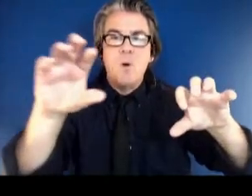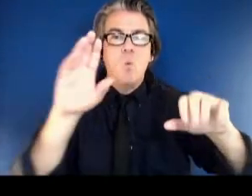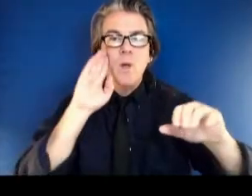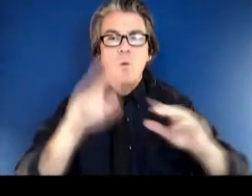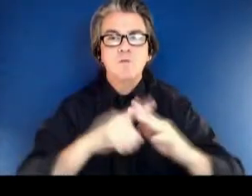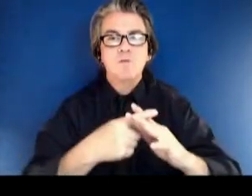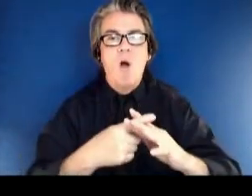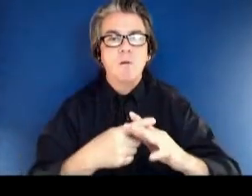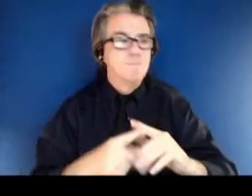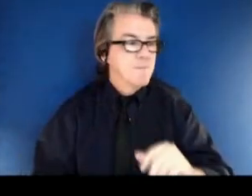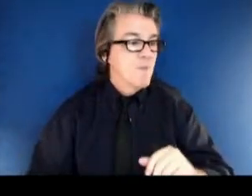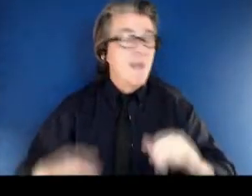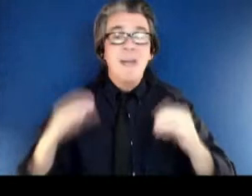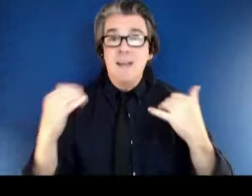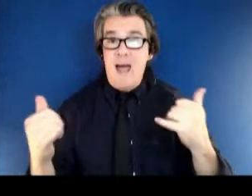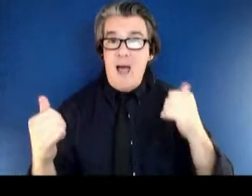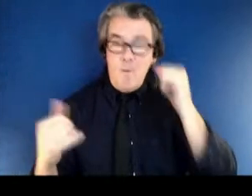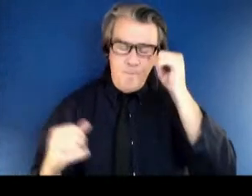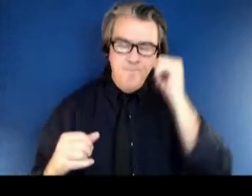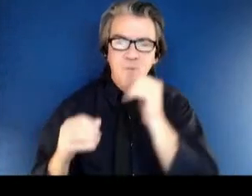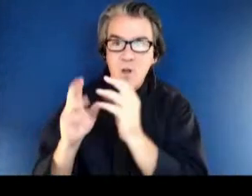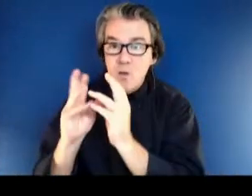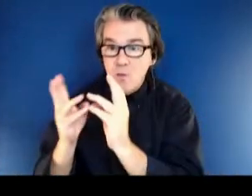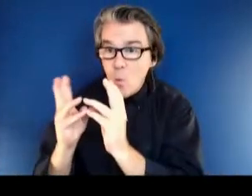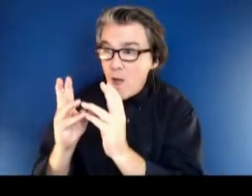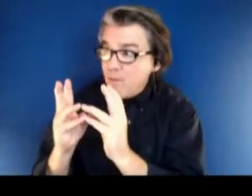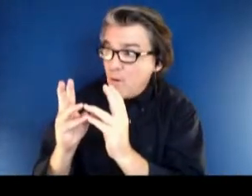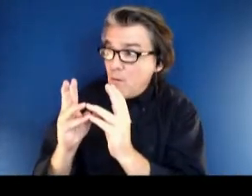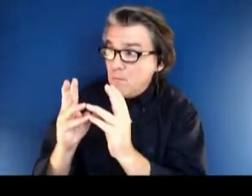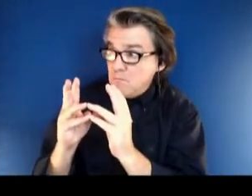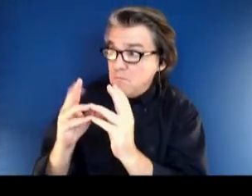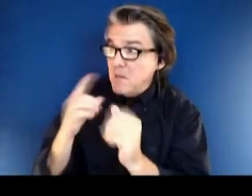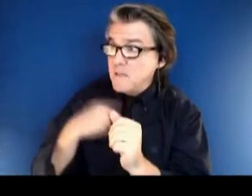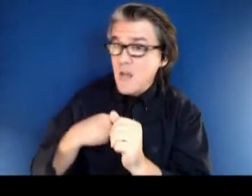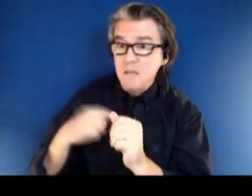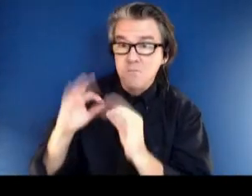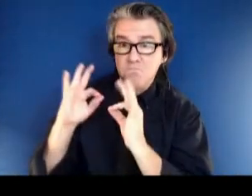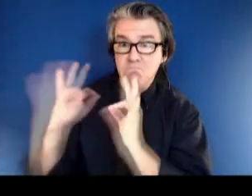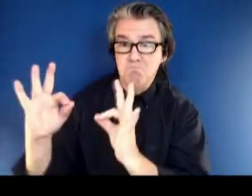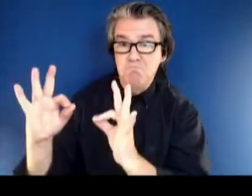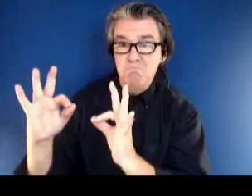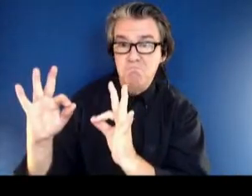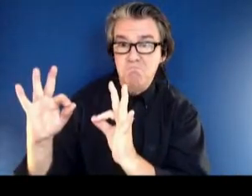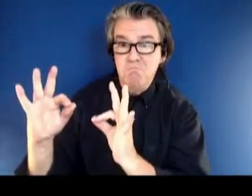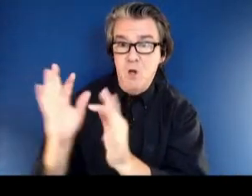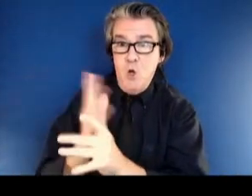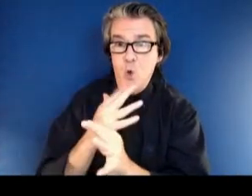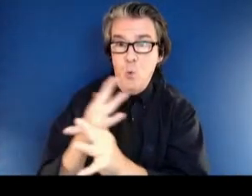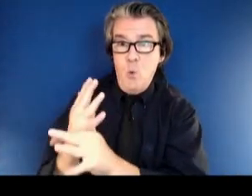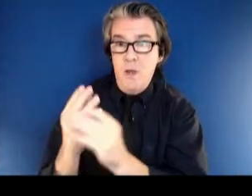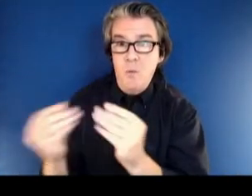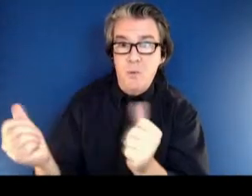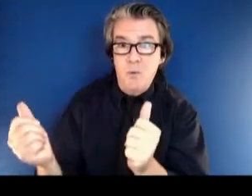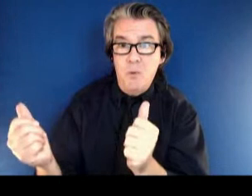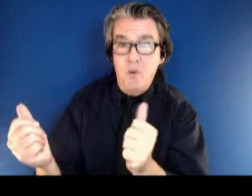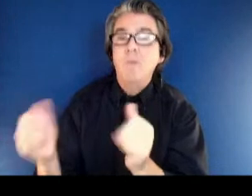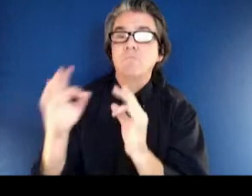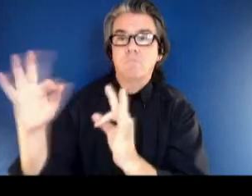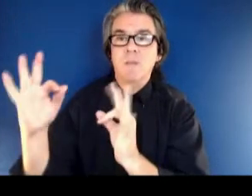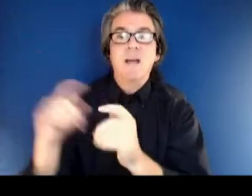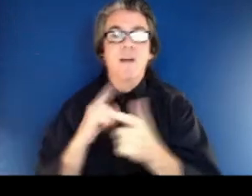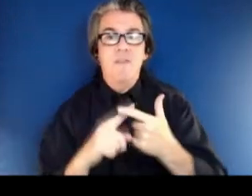first thing that we do when we get the weather all clear from the meteorology team, we notify